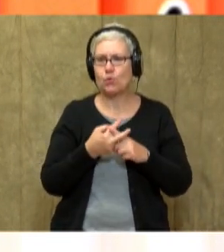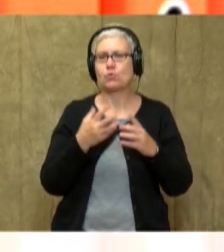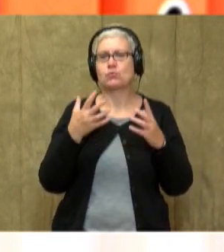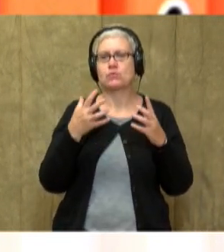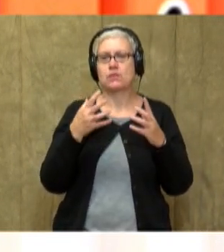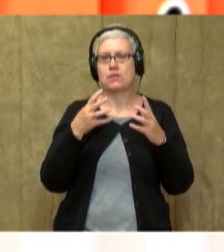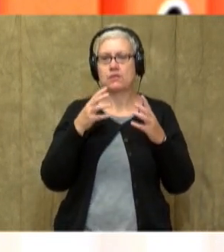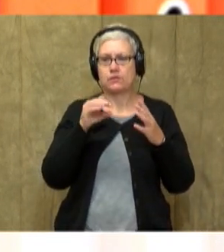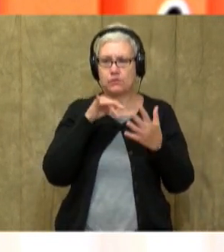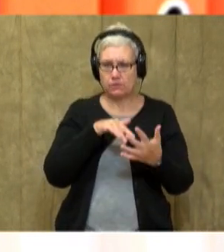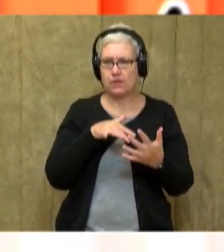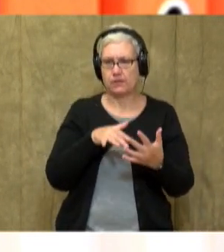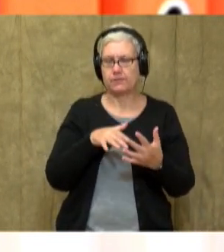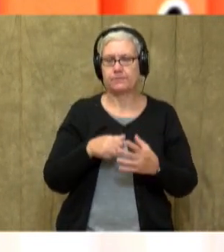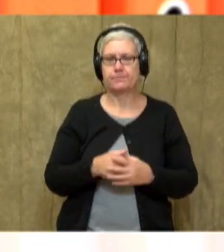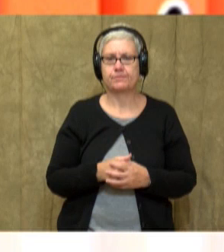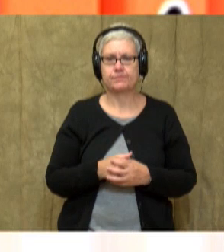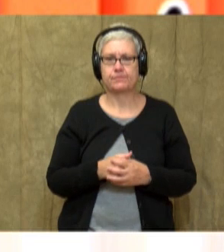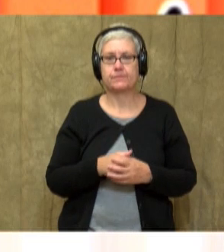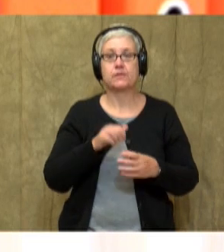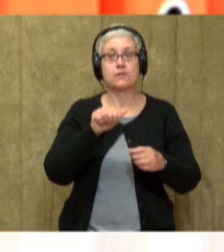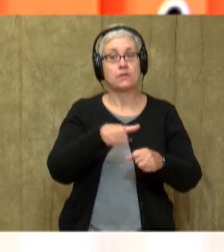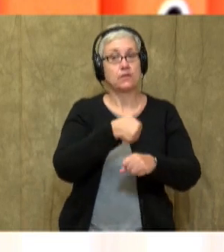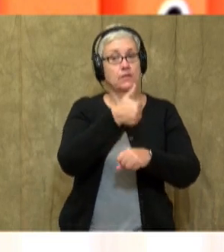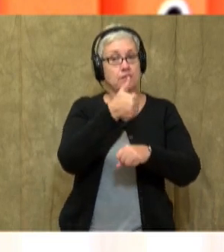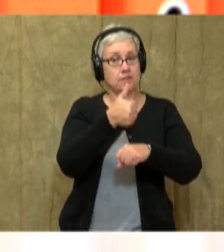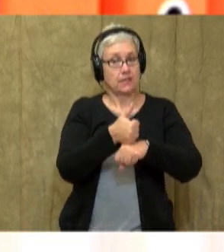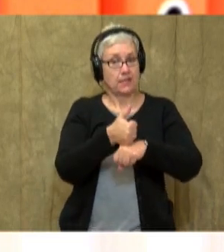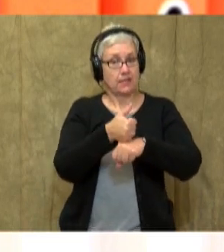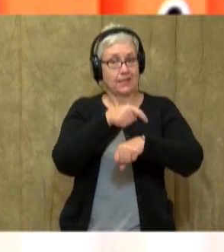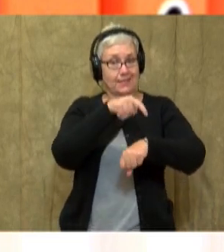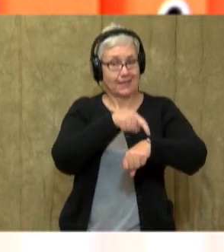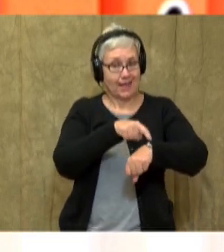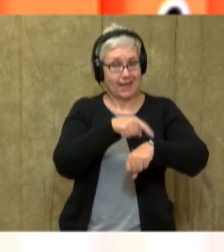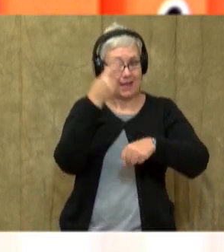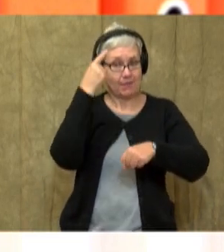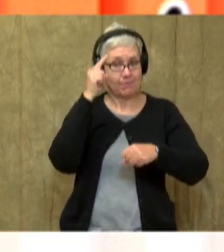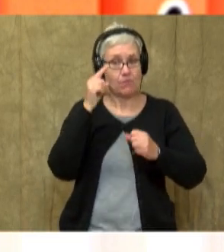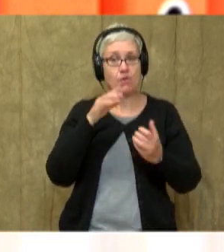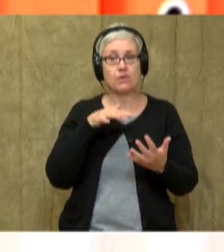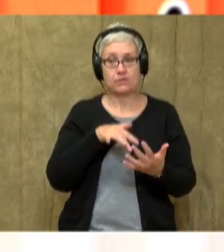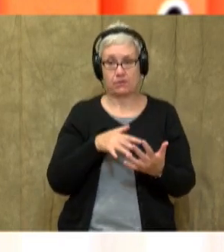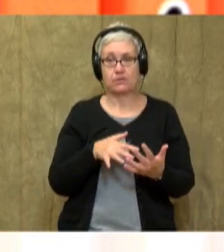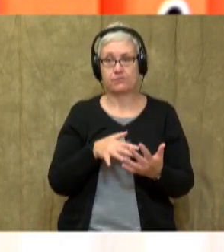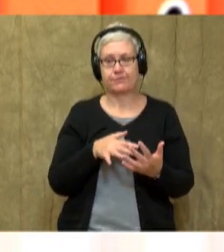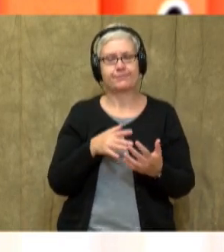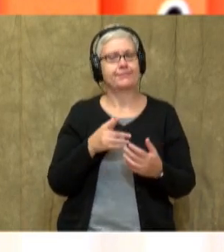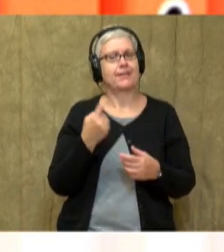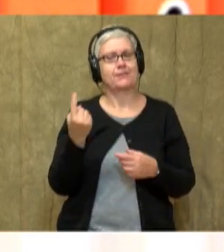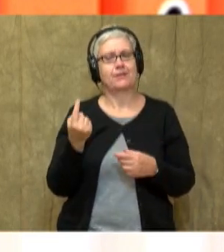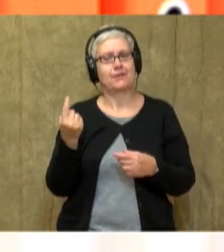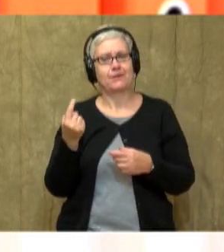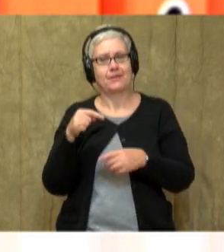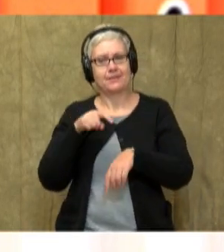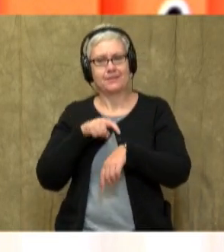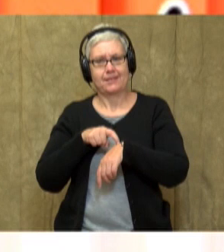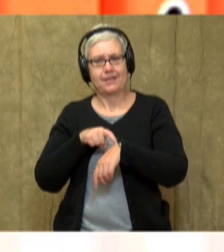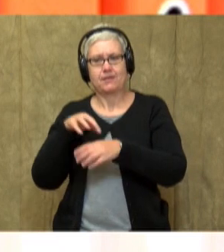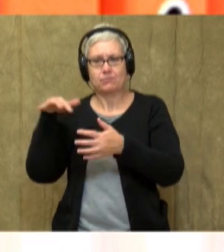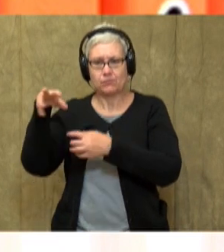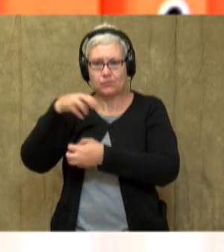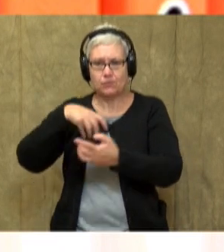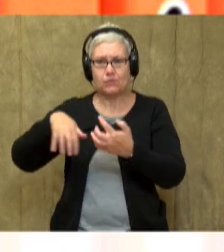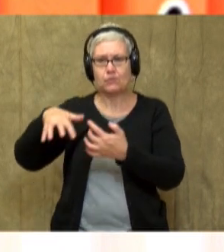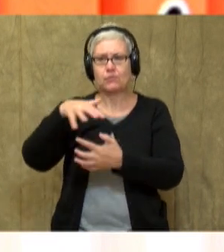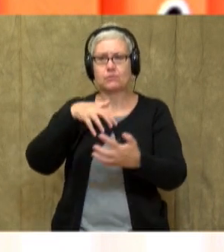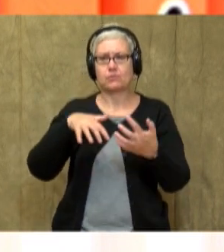able to study. So make sure that you set aside good time for studying. There's always going to be time to socialize with your friends and to